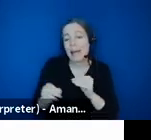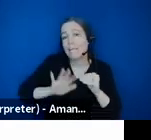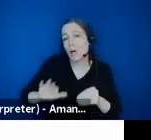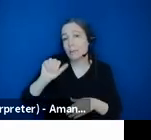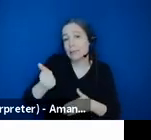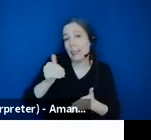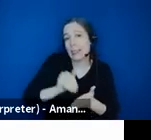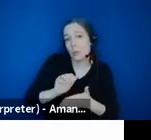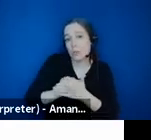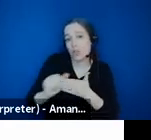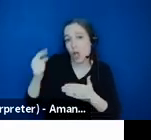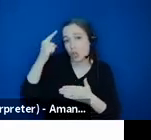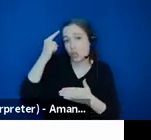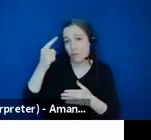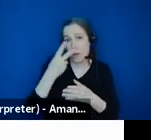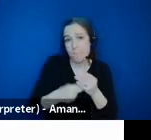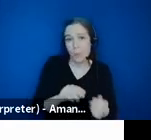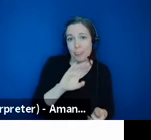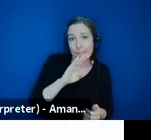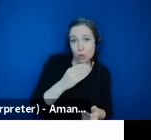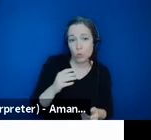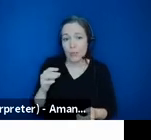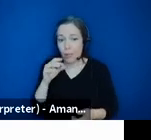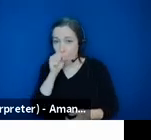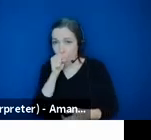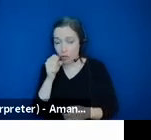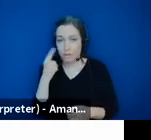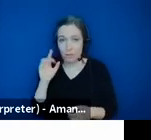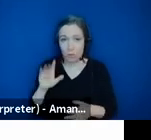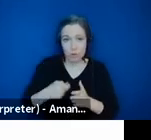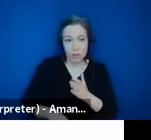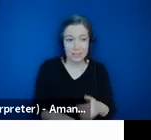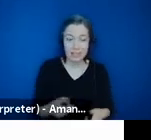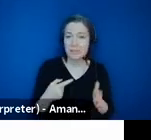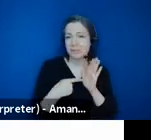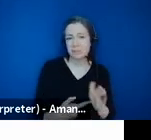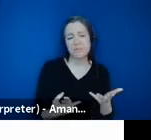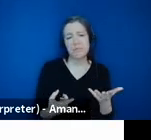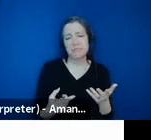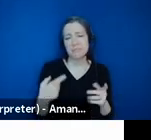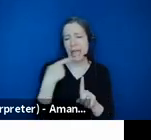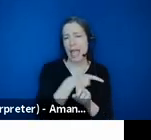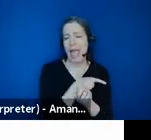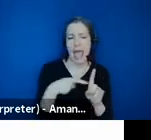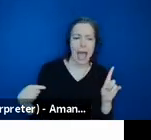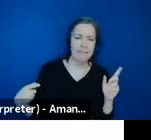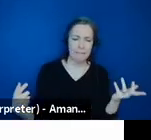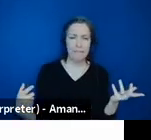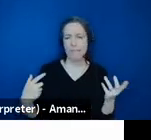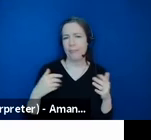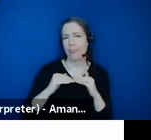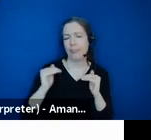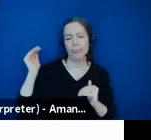So this just shows that our tuition and fees are less than half of what they are at a four year public college in Maryland. FCC